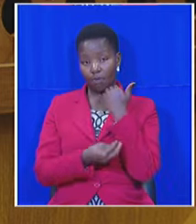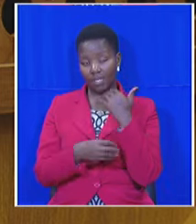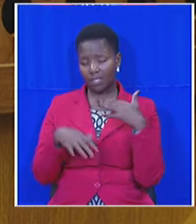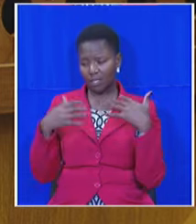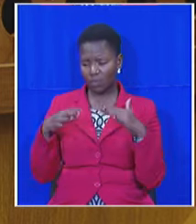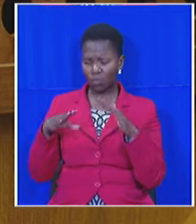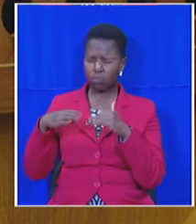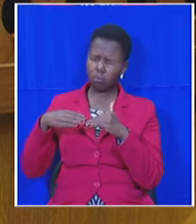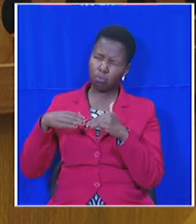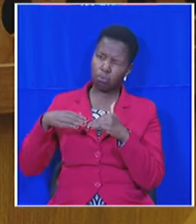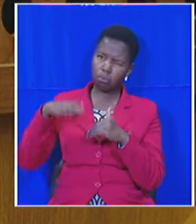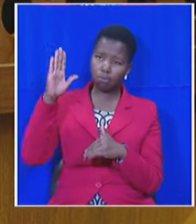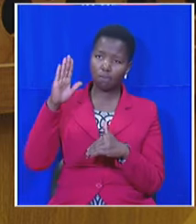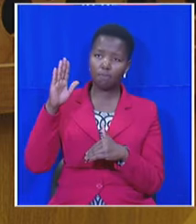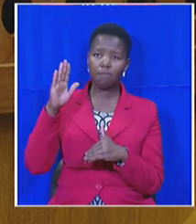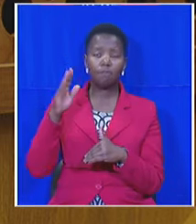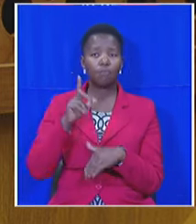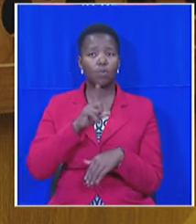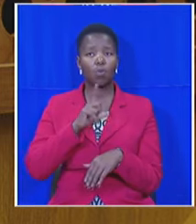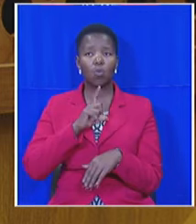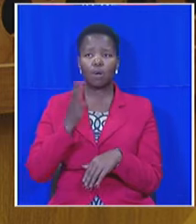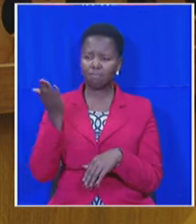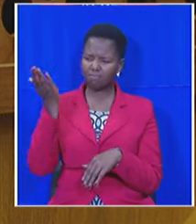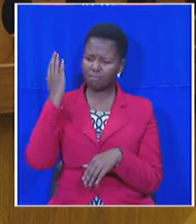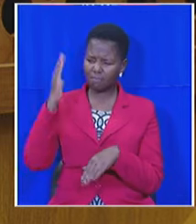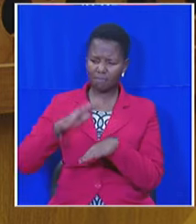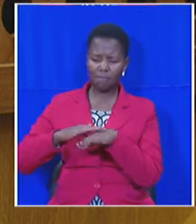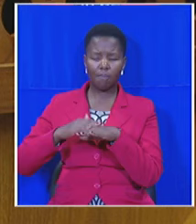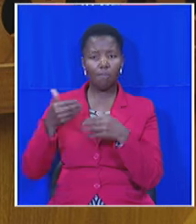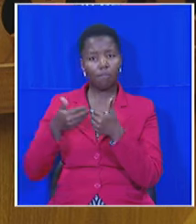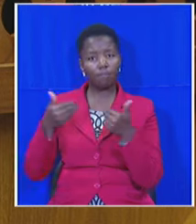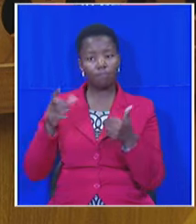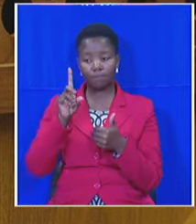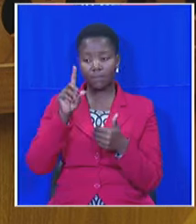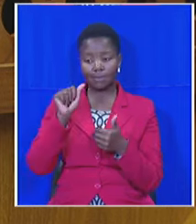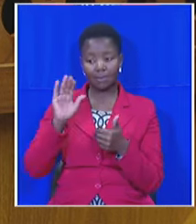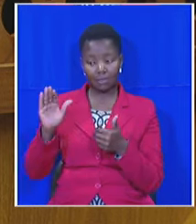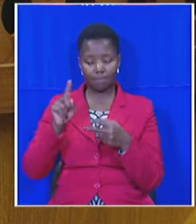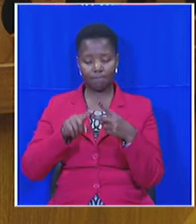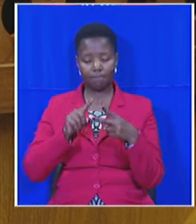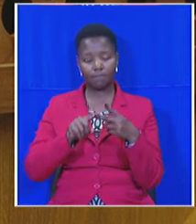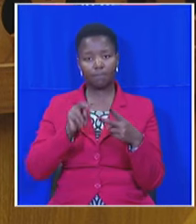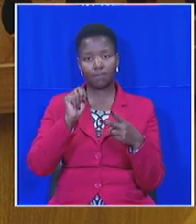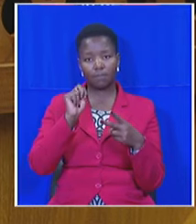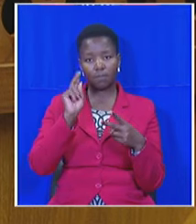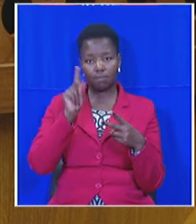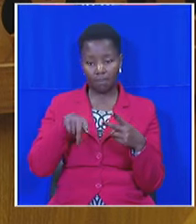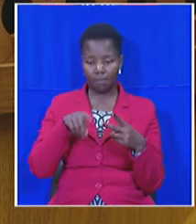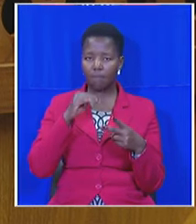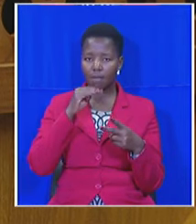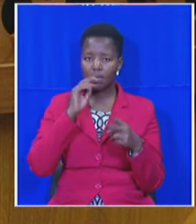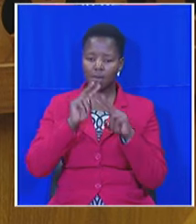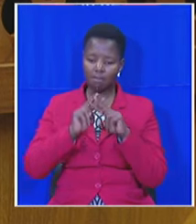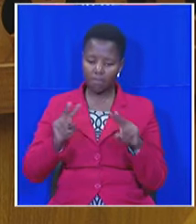is, as a result of our past caused by DA and National Party, there'll never be peace in